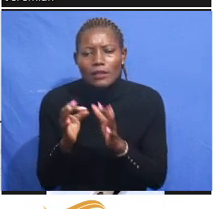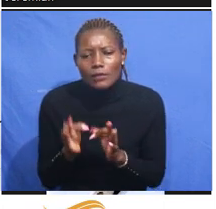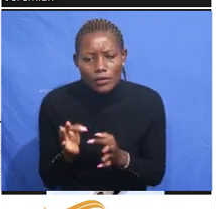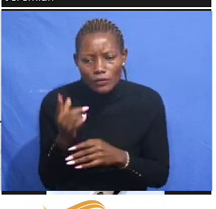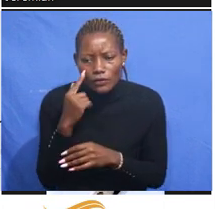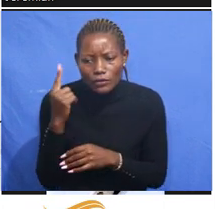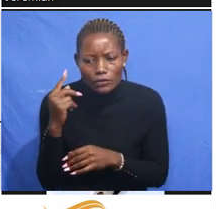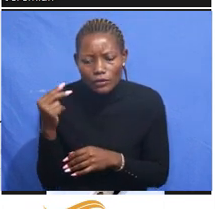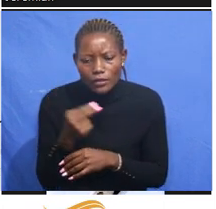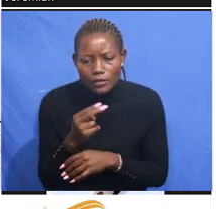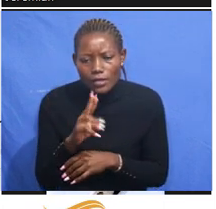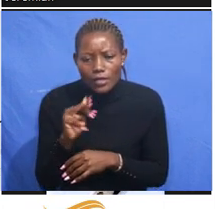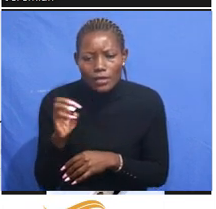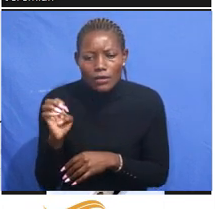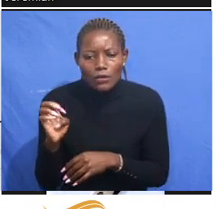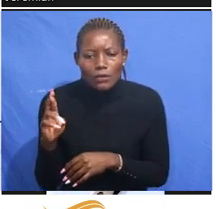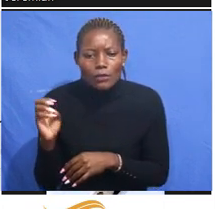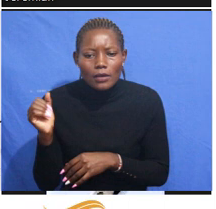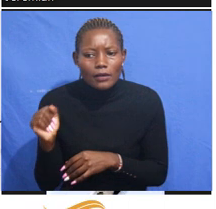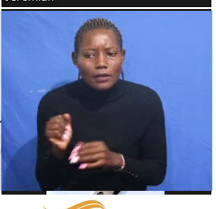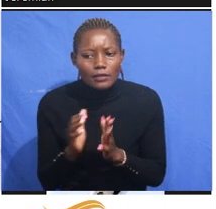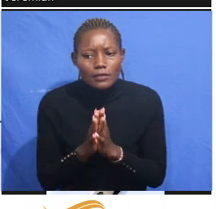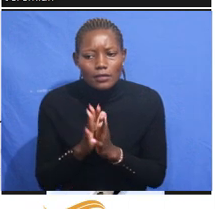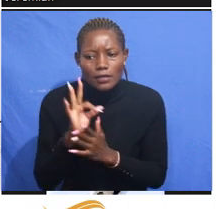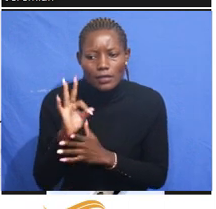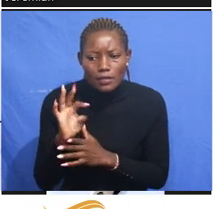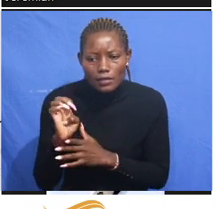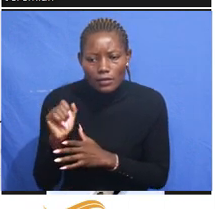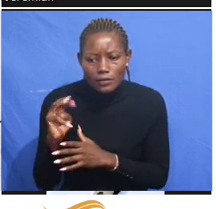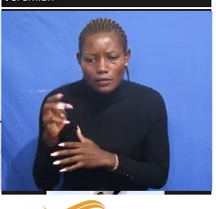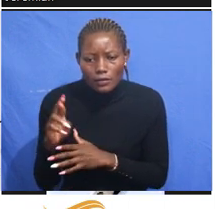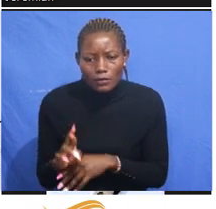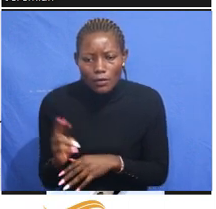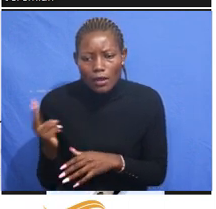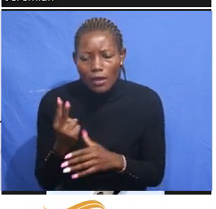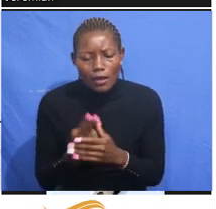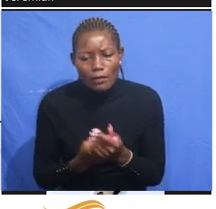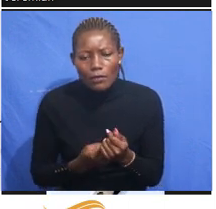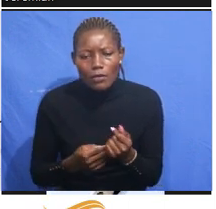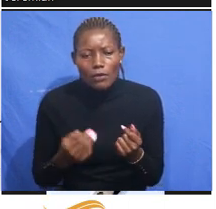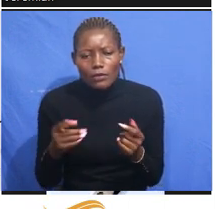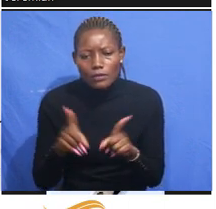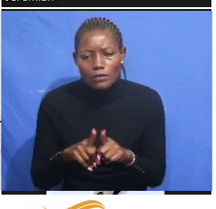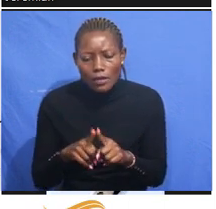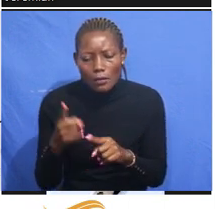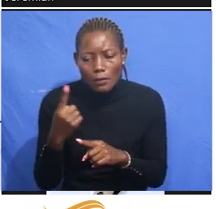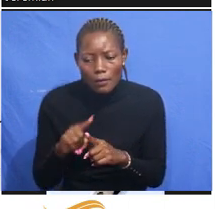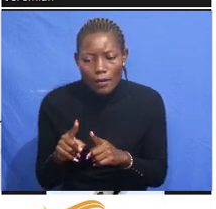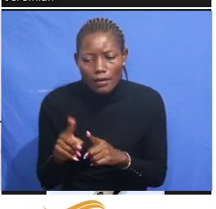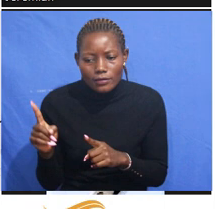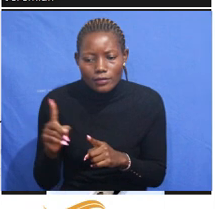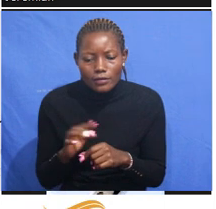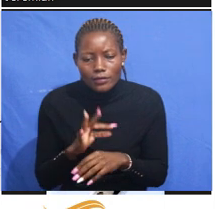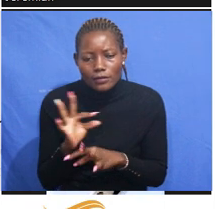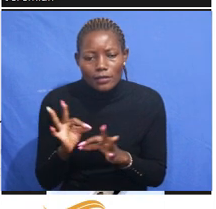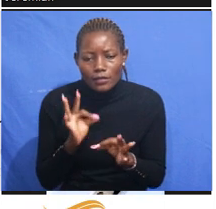the humerus and you look at the femur, those two bones are similar, but structurally there are